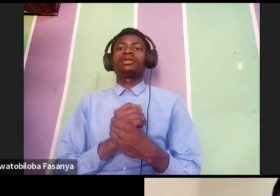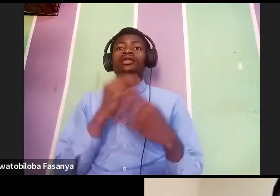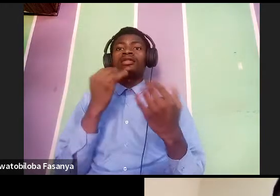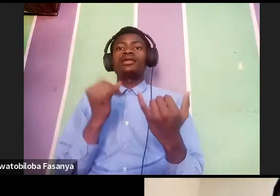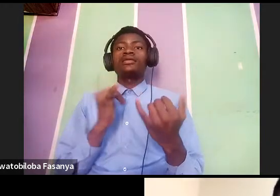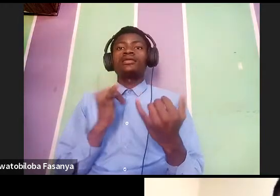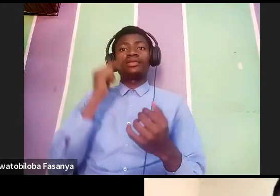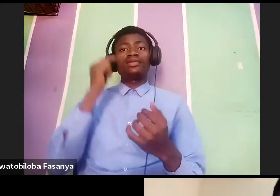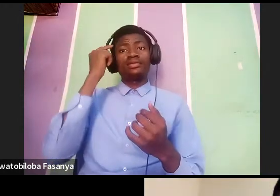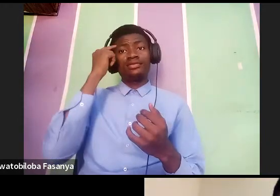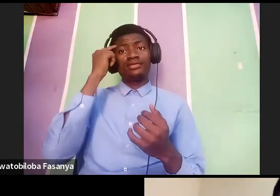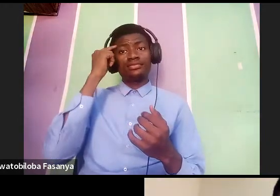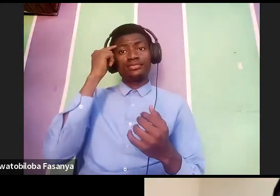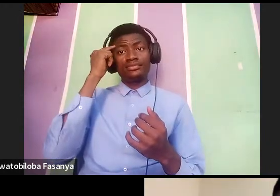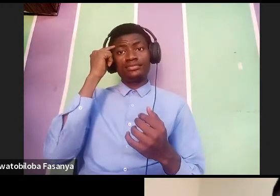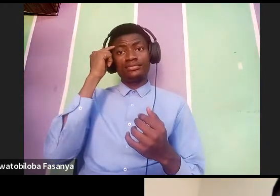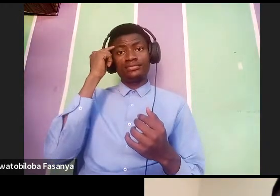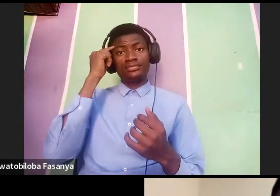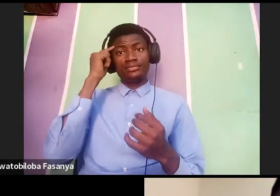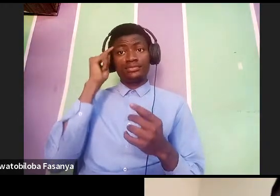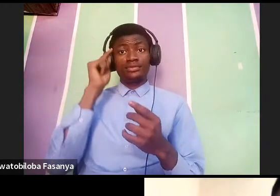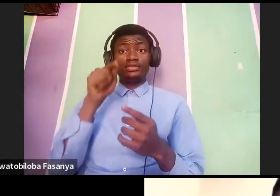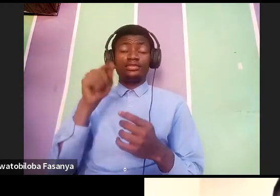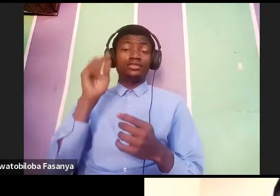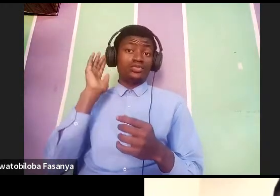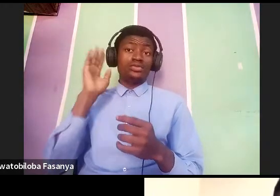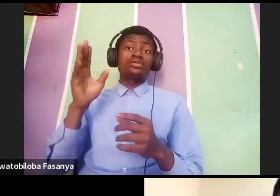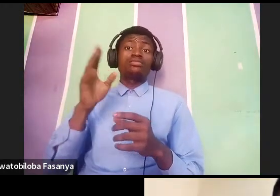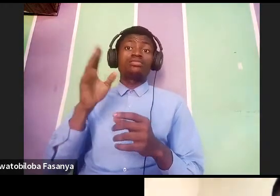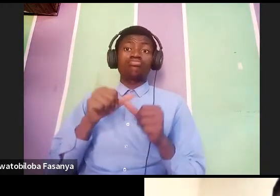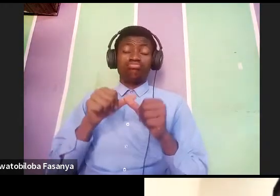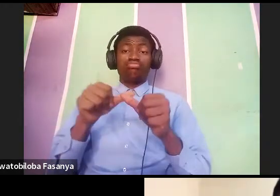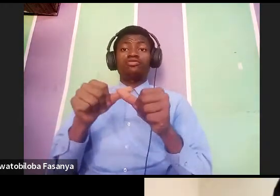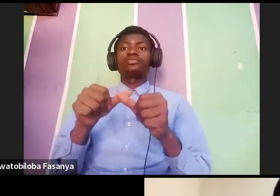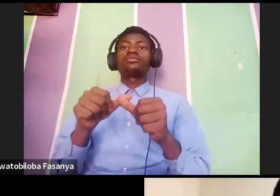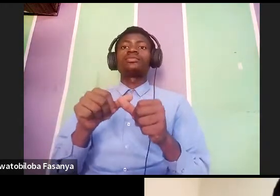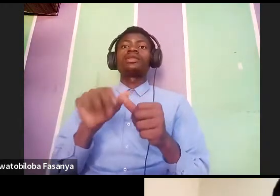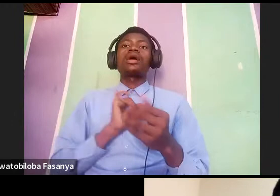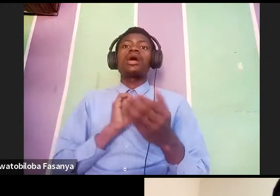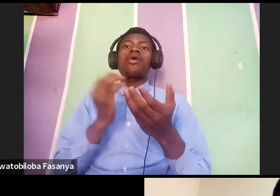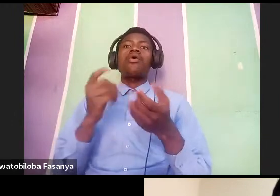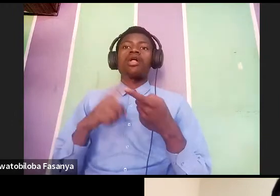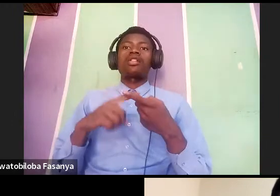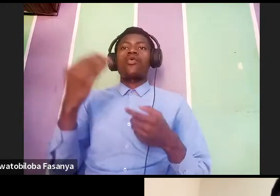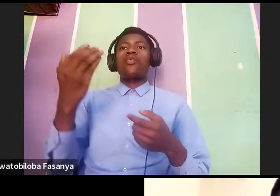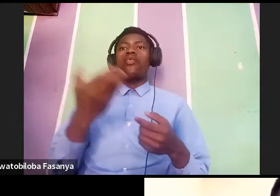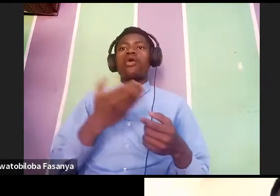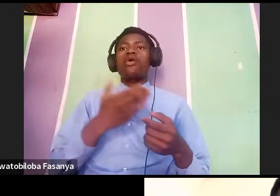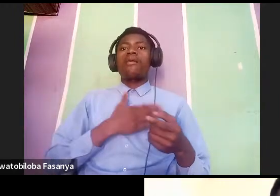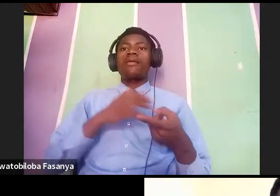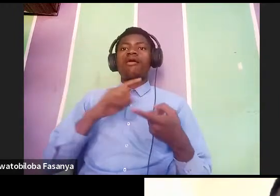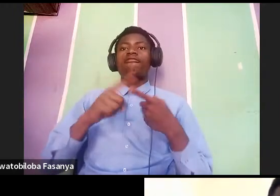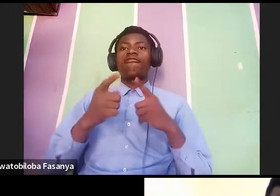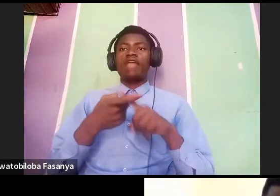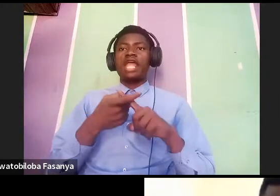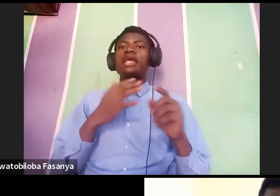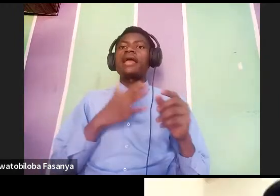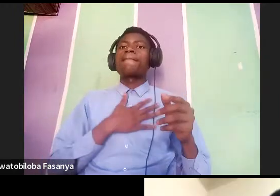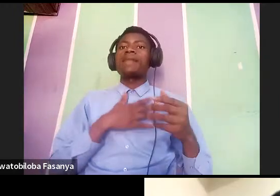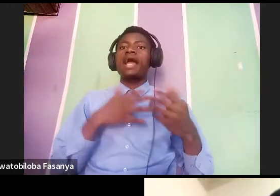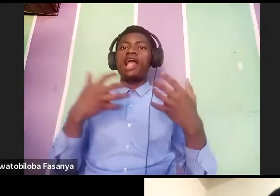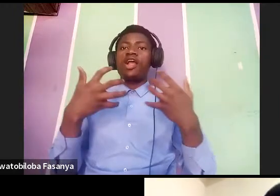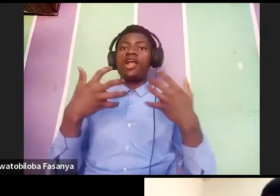over the moderation and I want to welcome my friend and my colleague. Okay, so he's